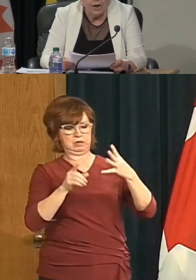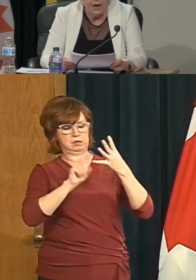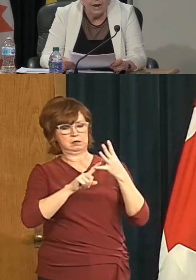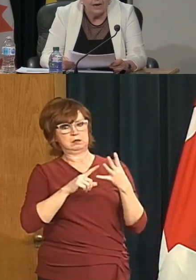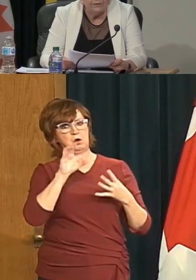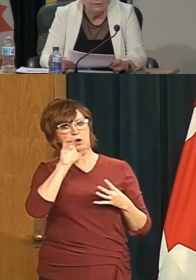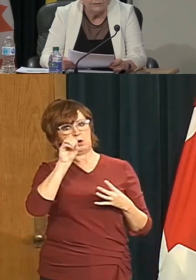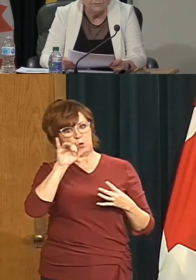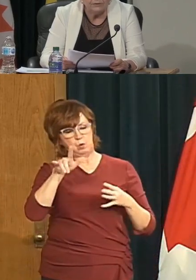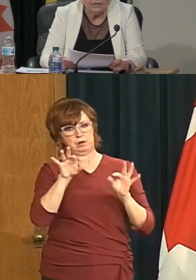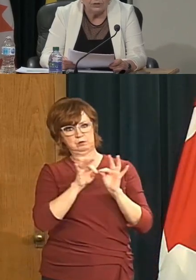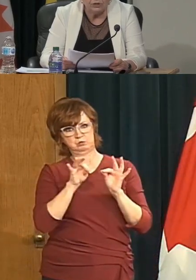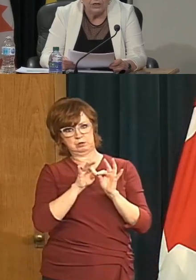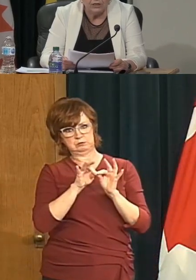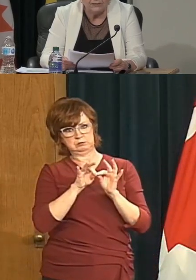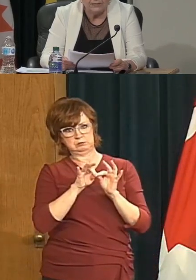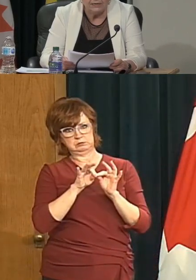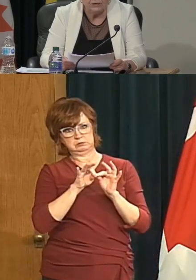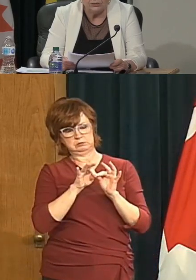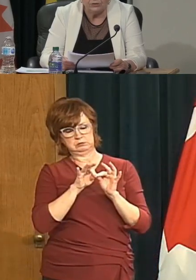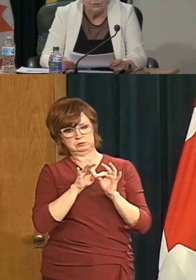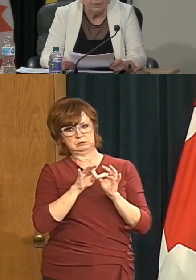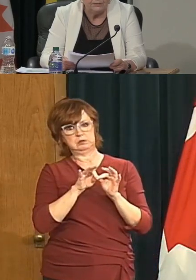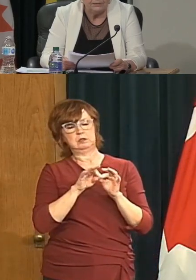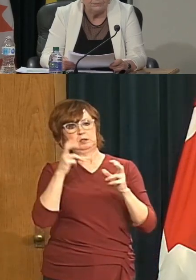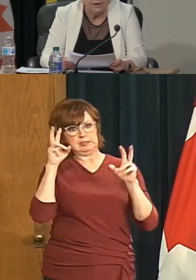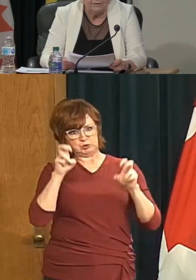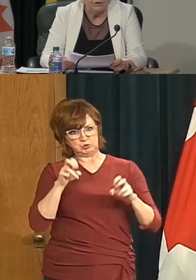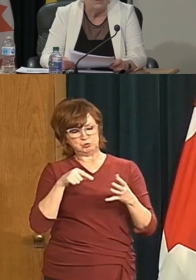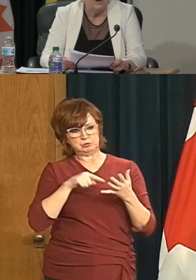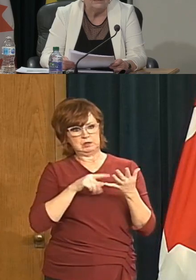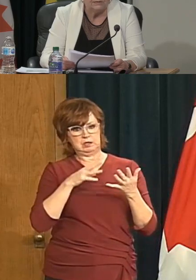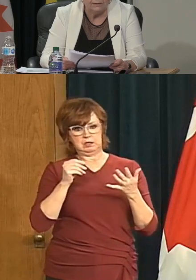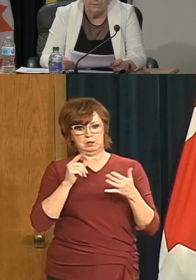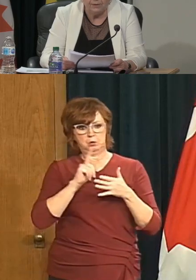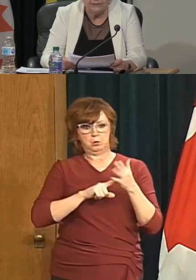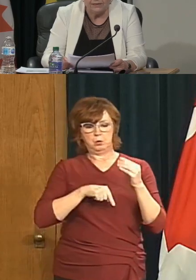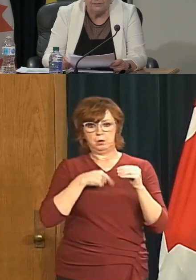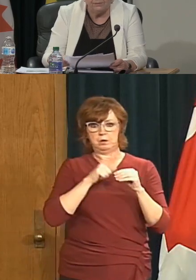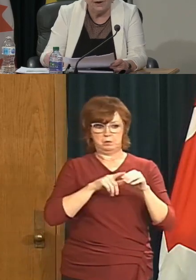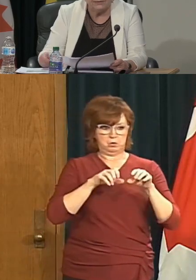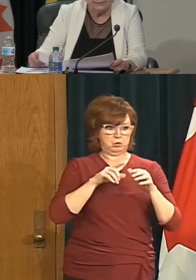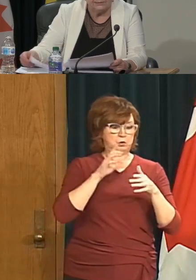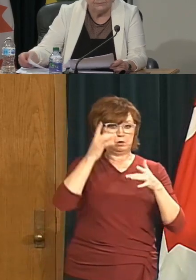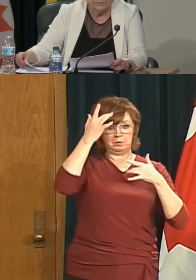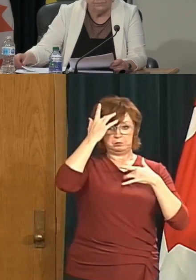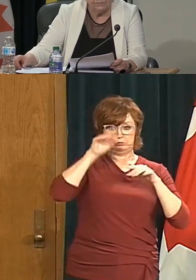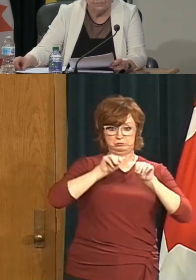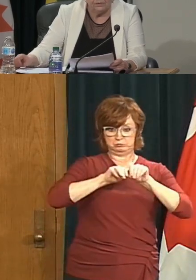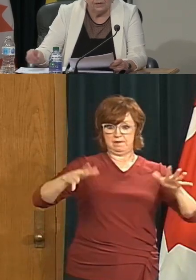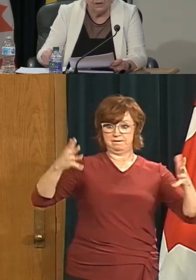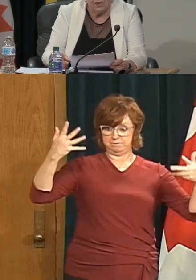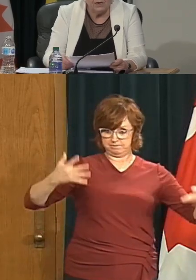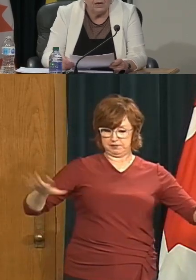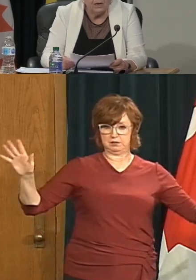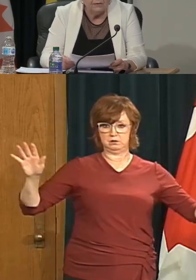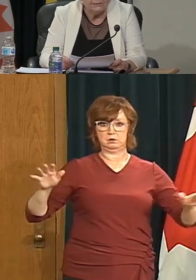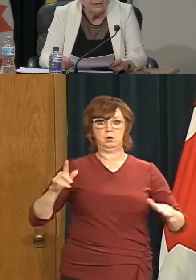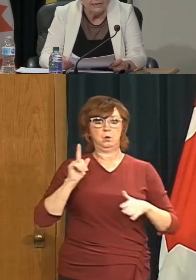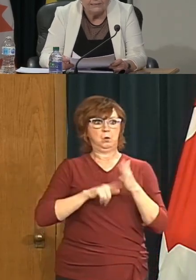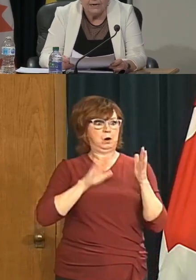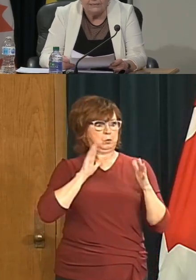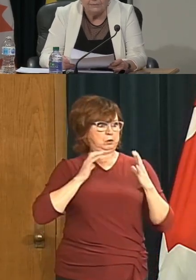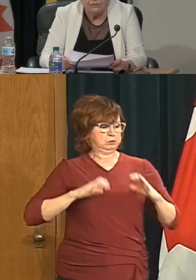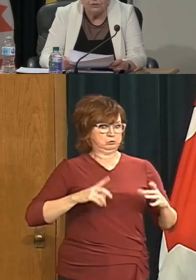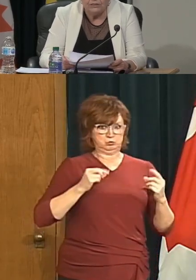recover, and there is the potential changes in consumer and business behavior once the pandemic passes.